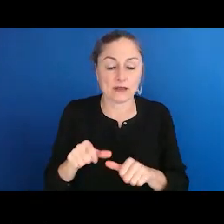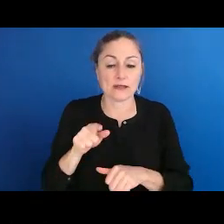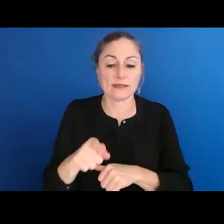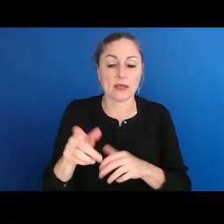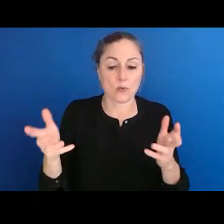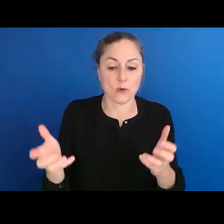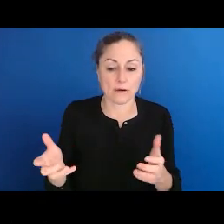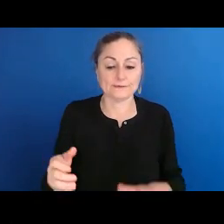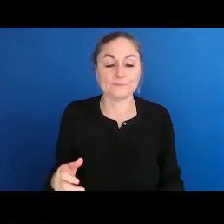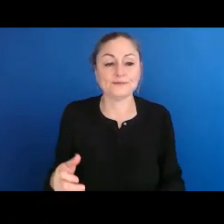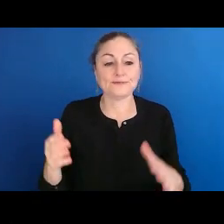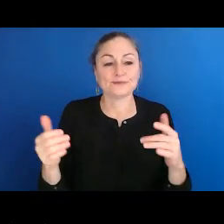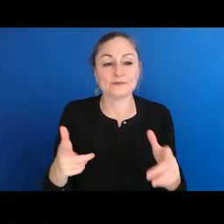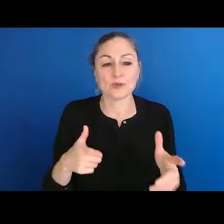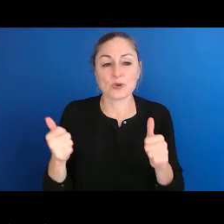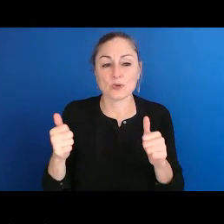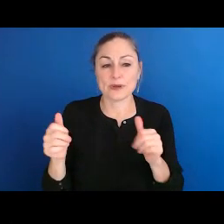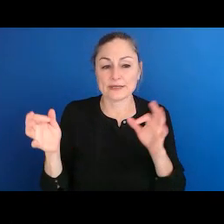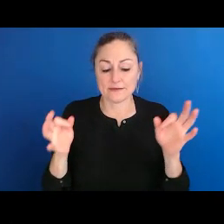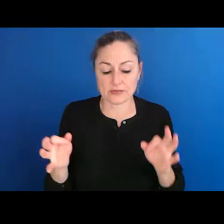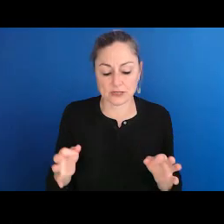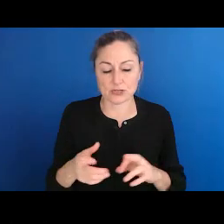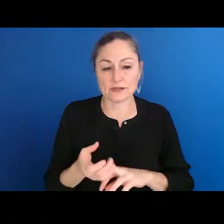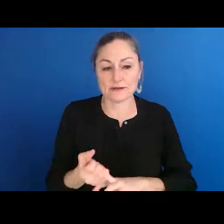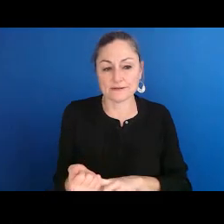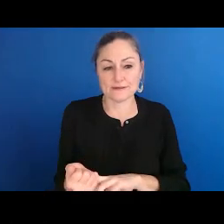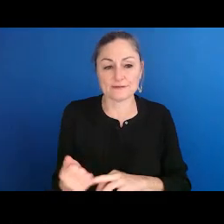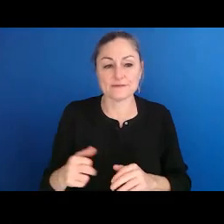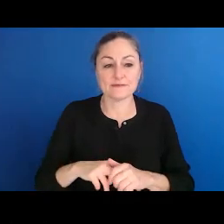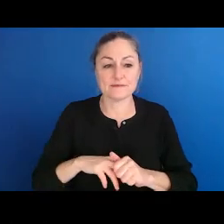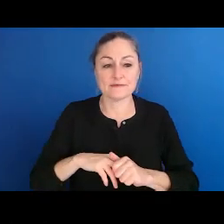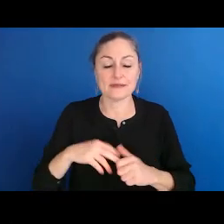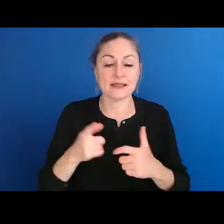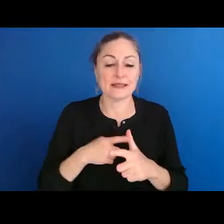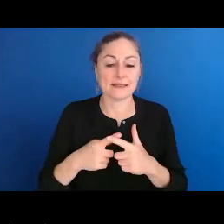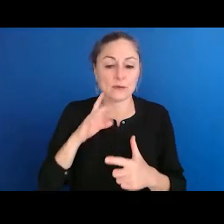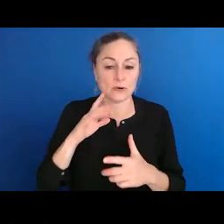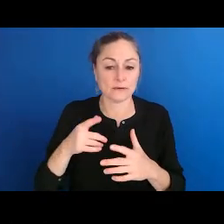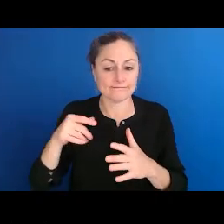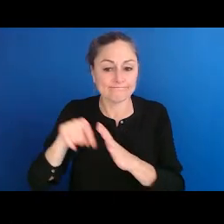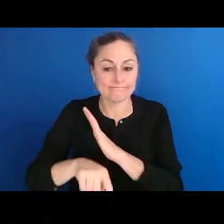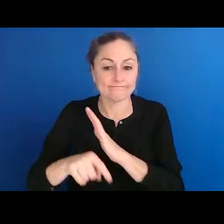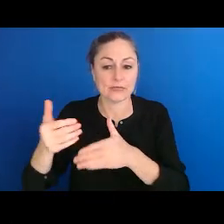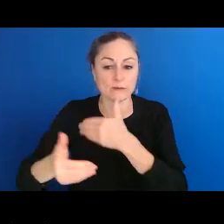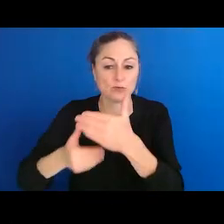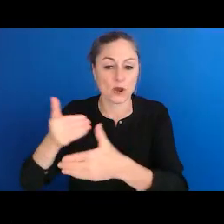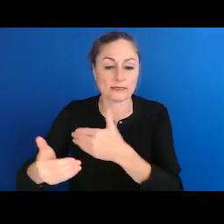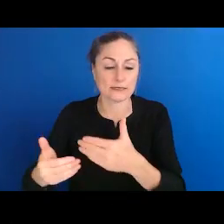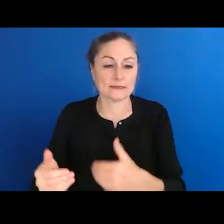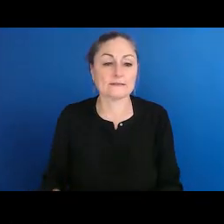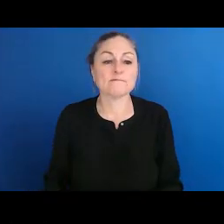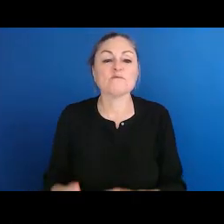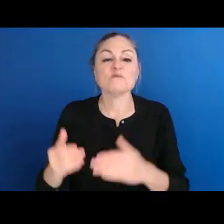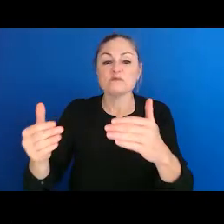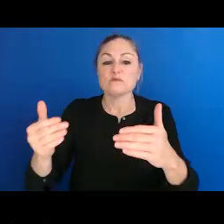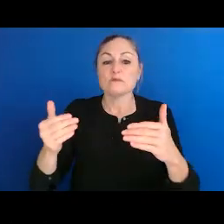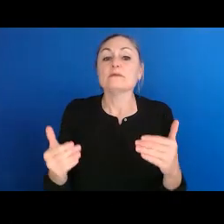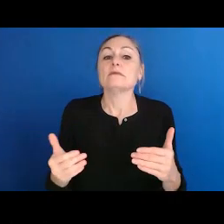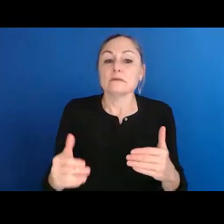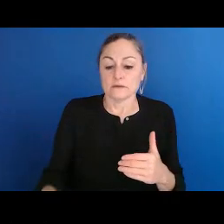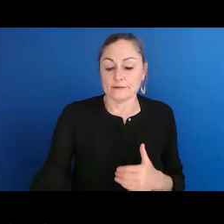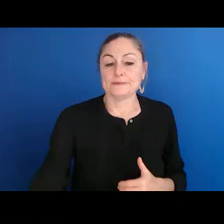going to do a quick definition of modifications and accommodations, and then we'll go into the process. So it is